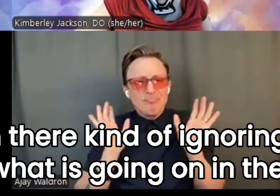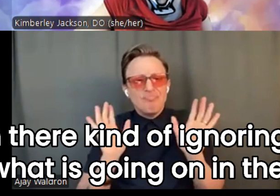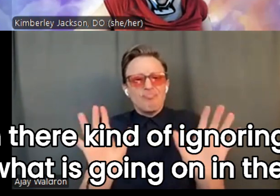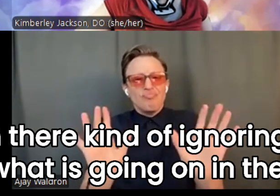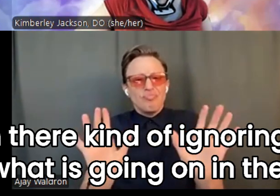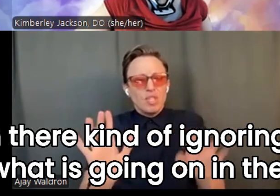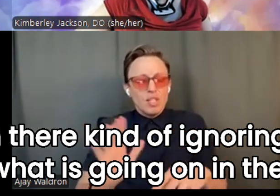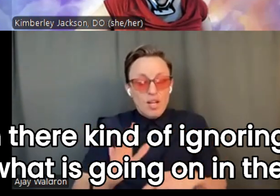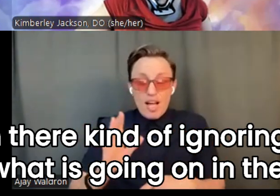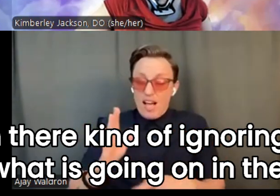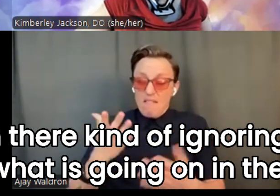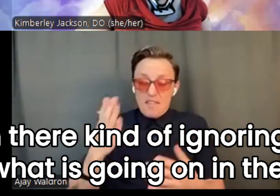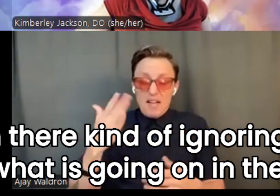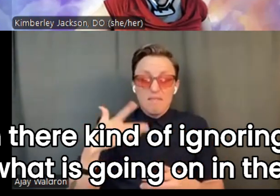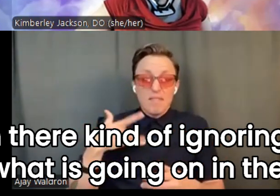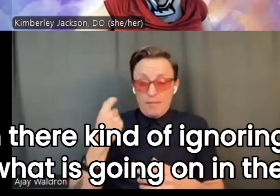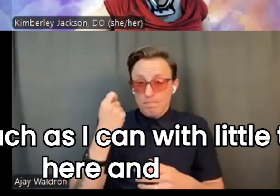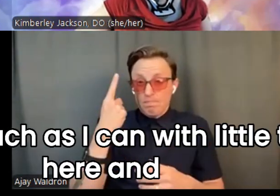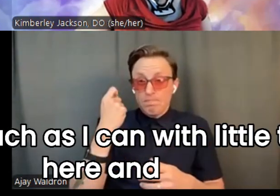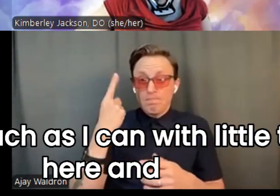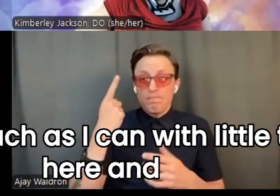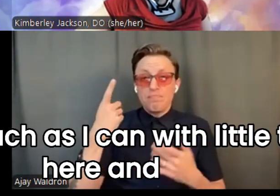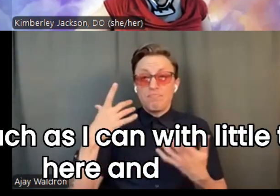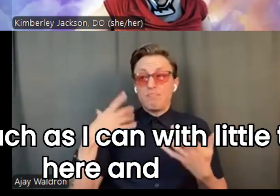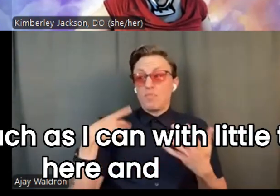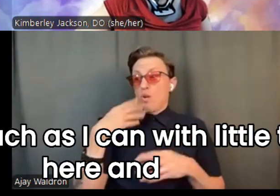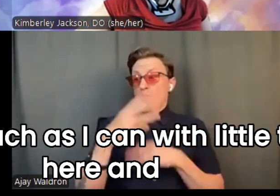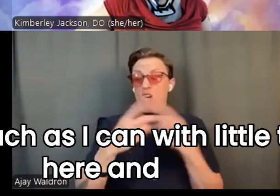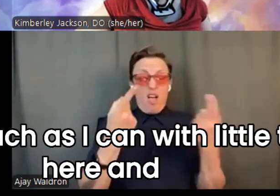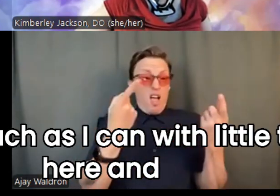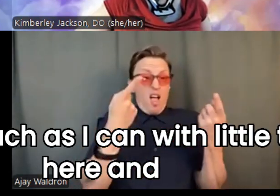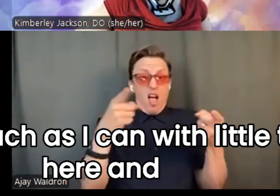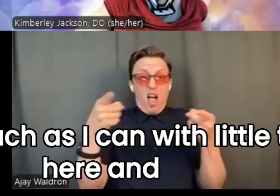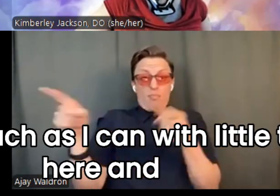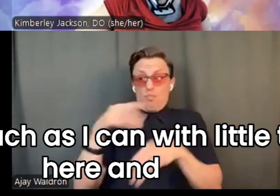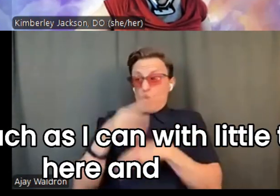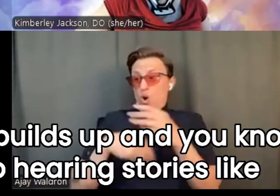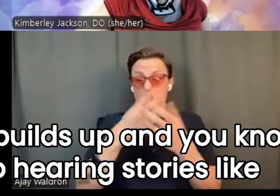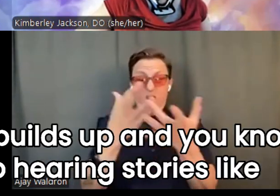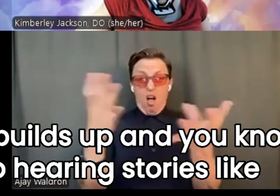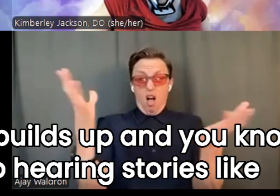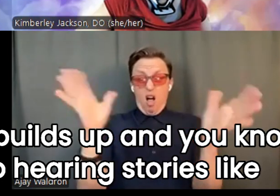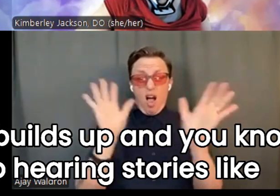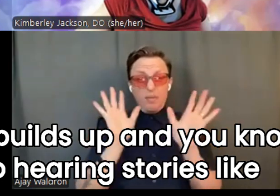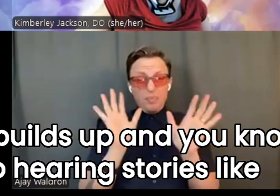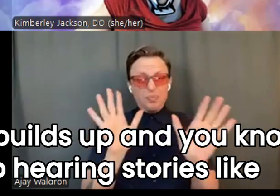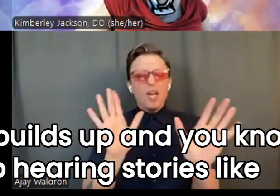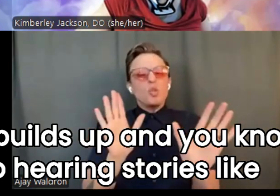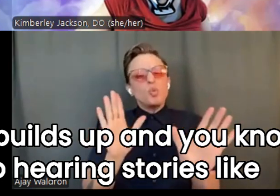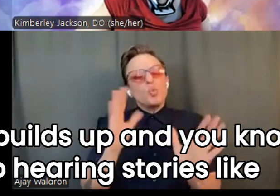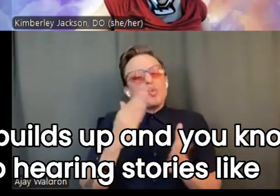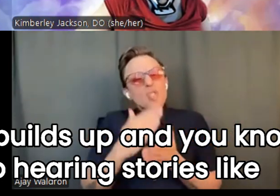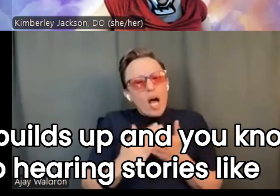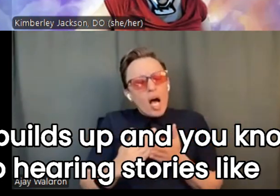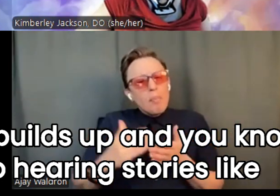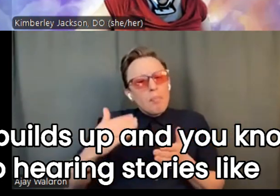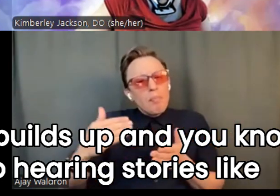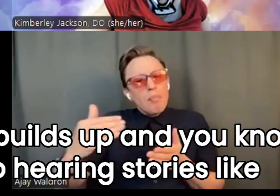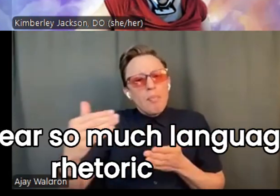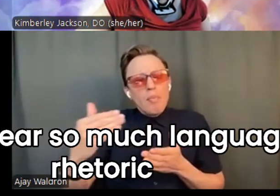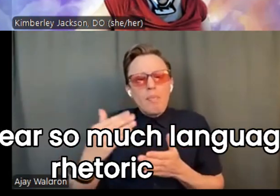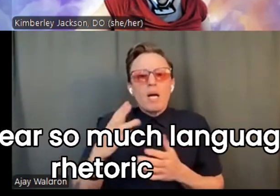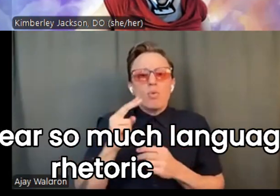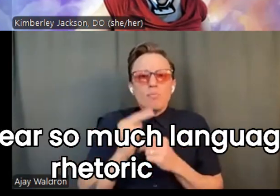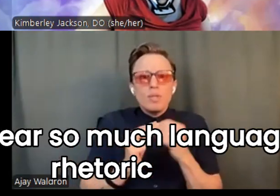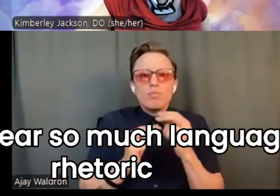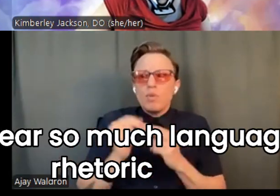been there, kind of ignoring what is going on in the world as much as I can with little things here and there. But it builds up, and you keep hearing stories like